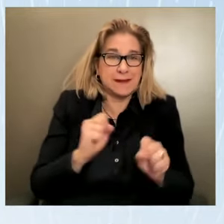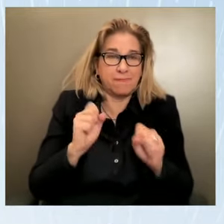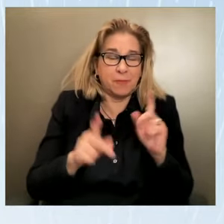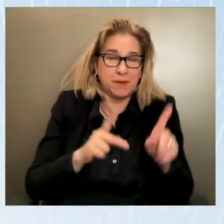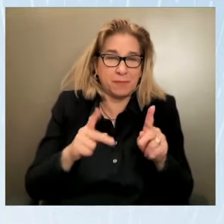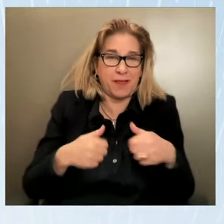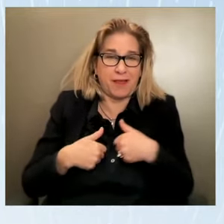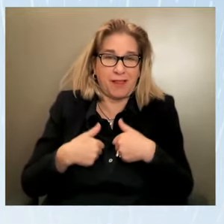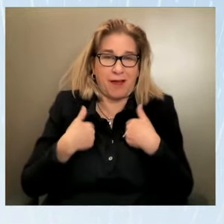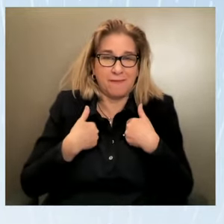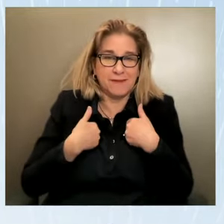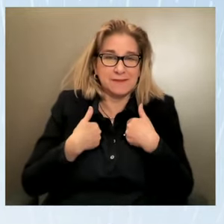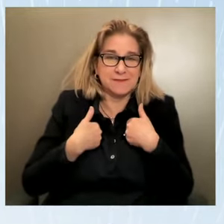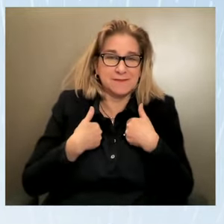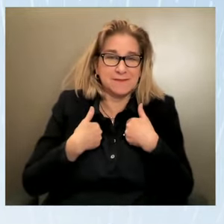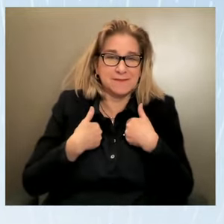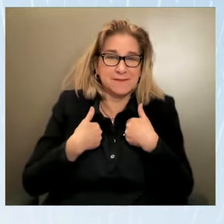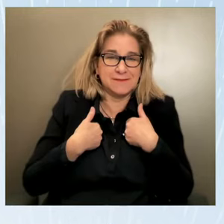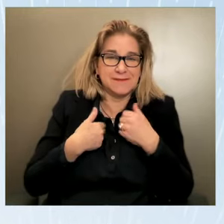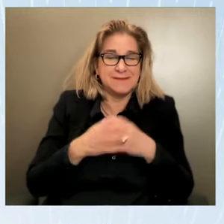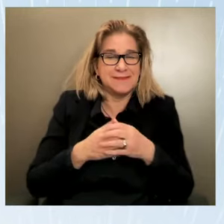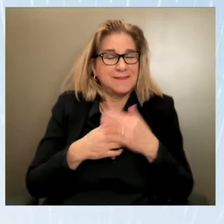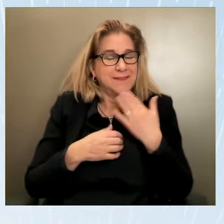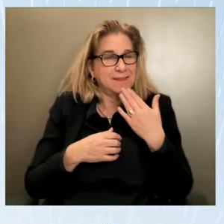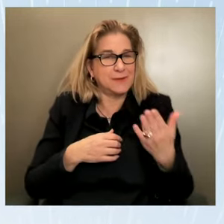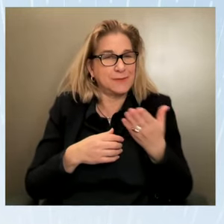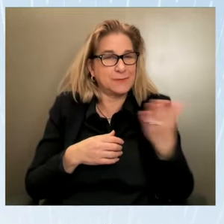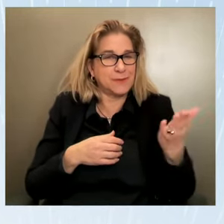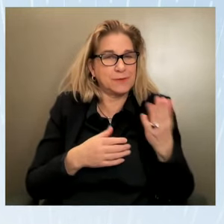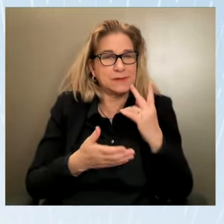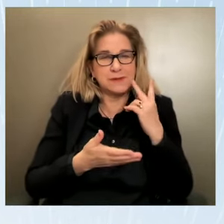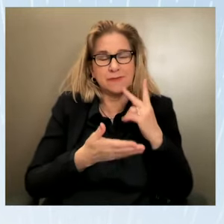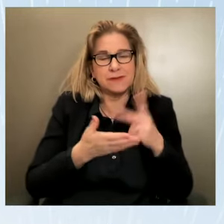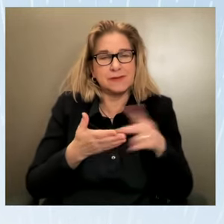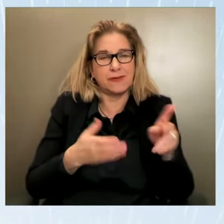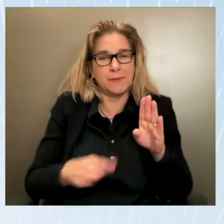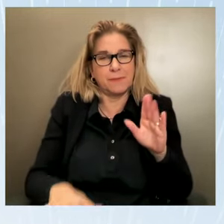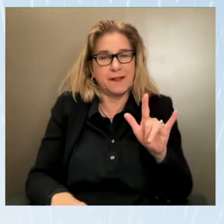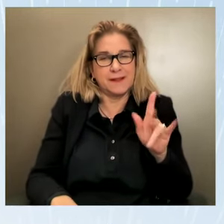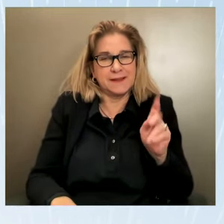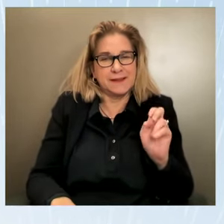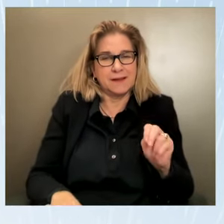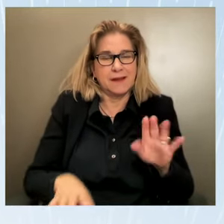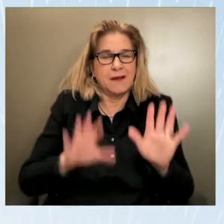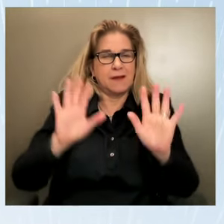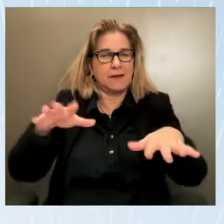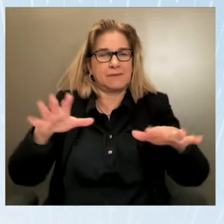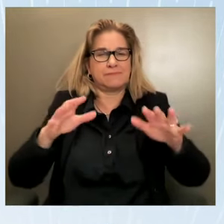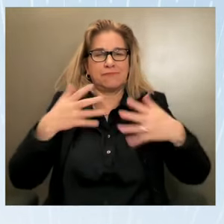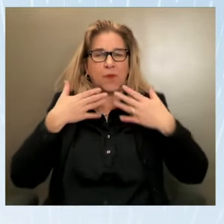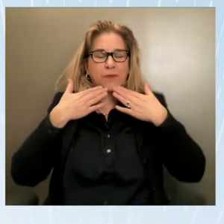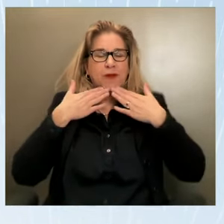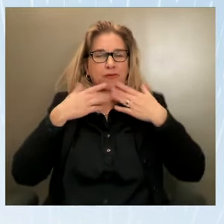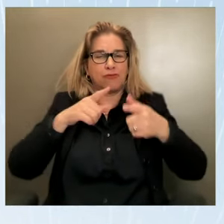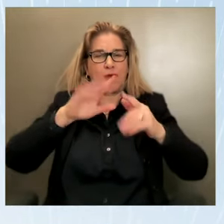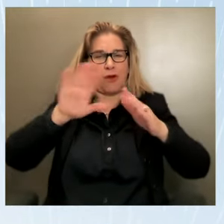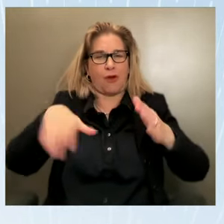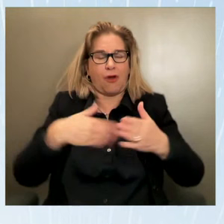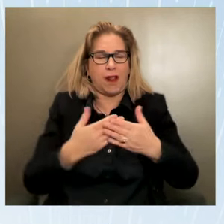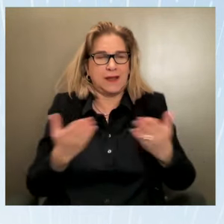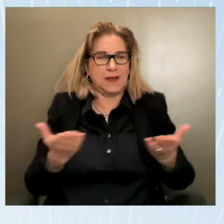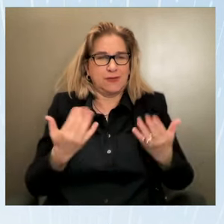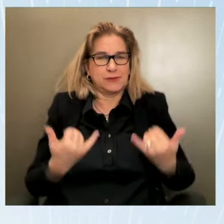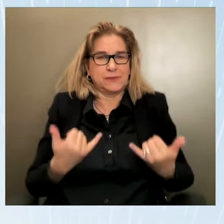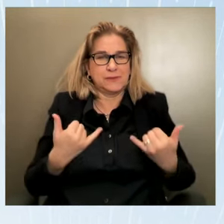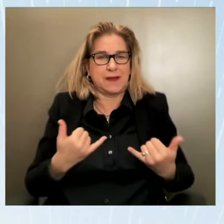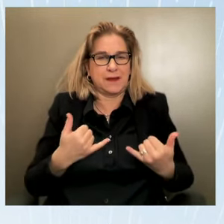you. Thank you for being here today. I'm so gratified by the time that everyone spent, that colleagues from the senior levels of the